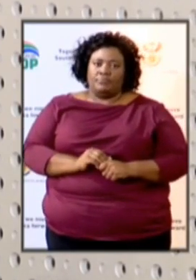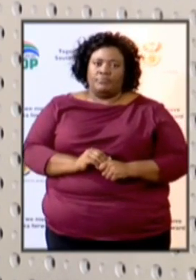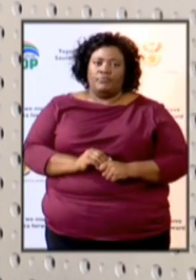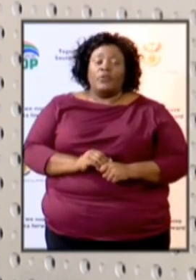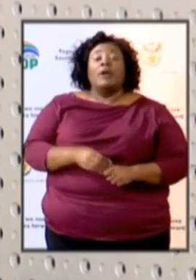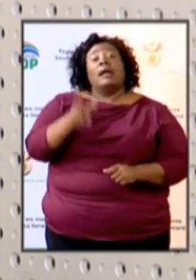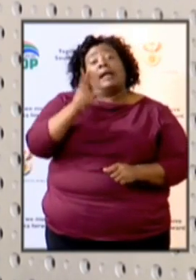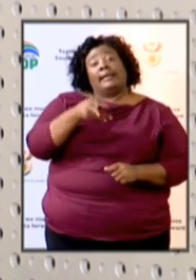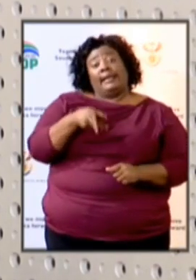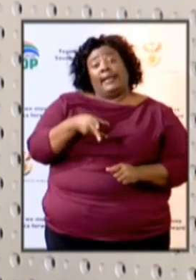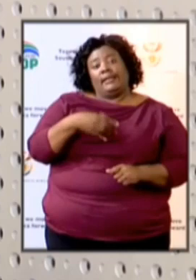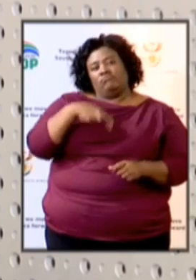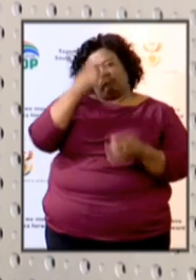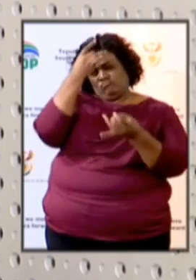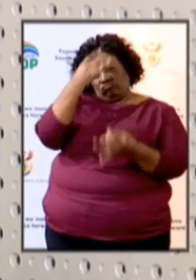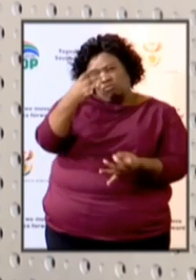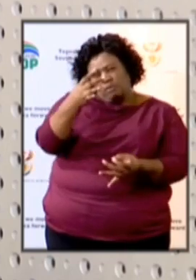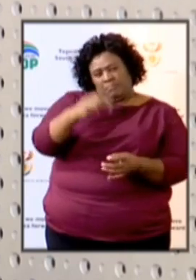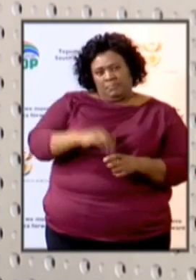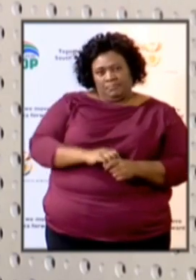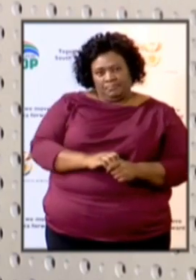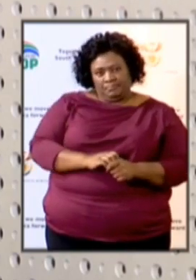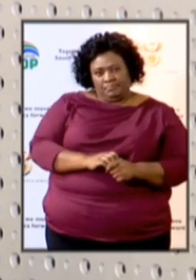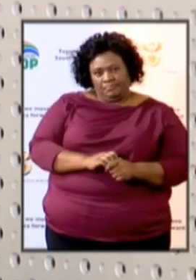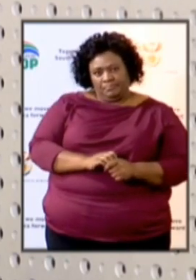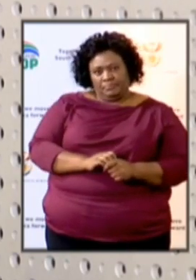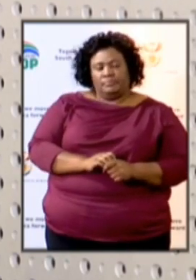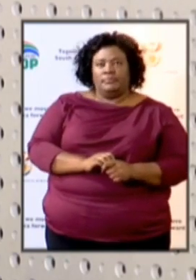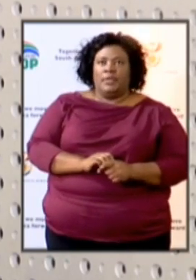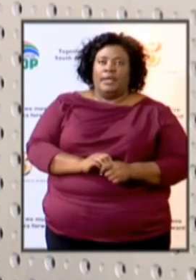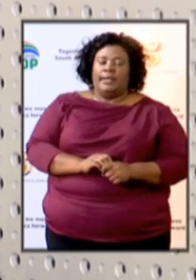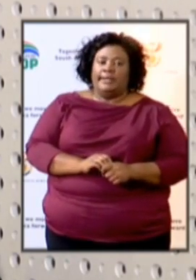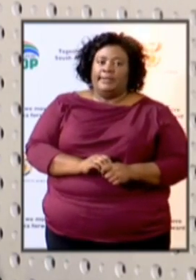asikusho futhi ukuthi